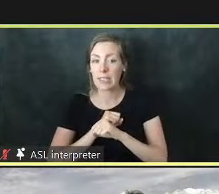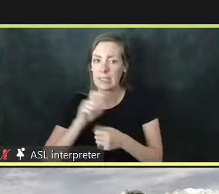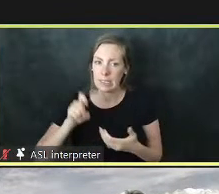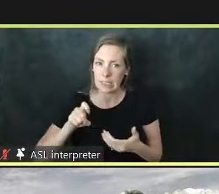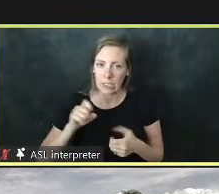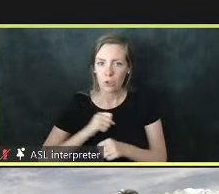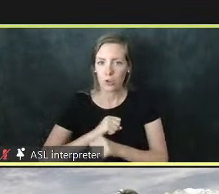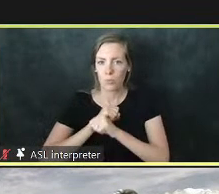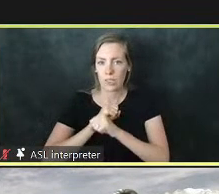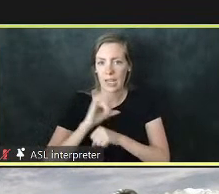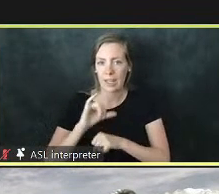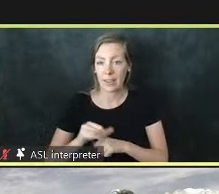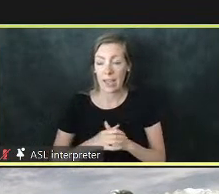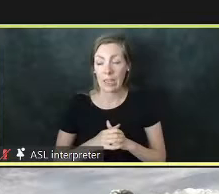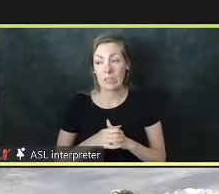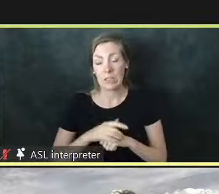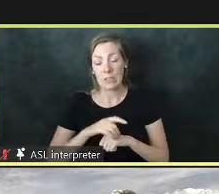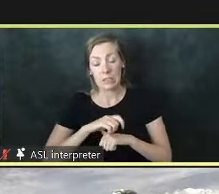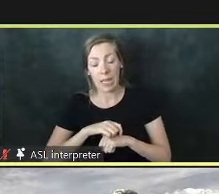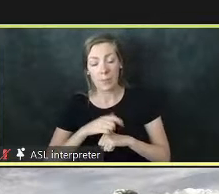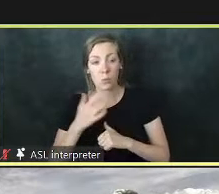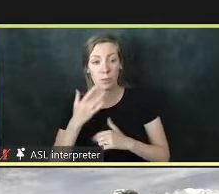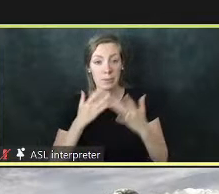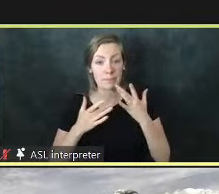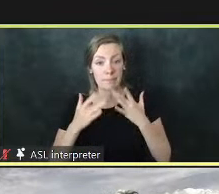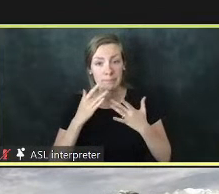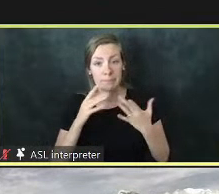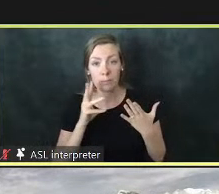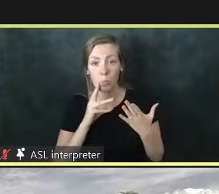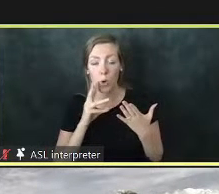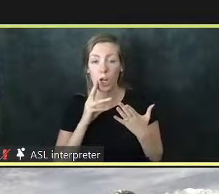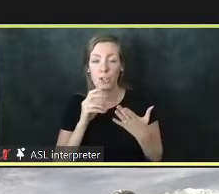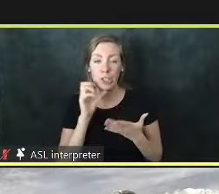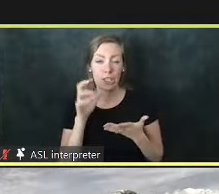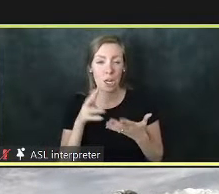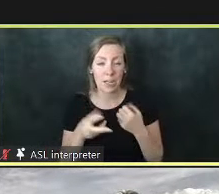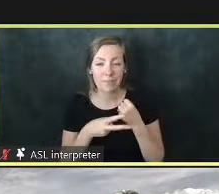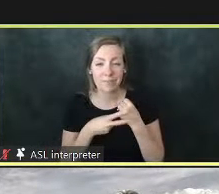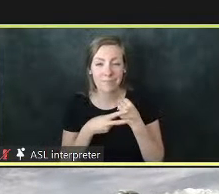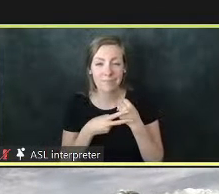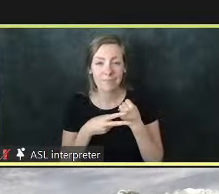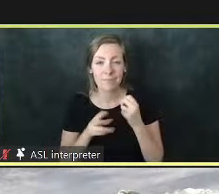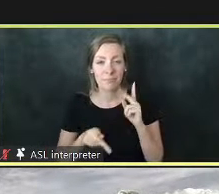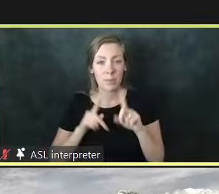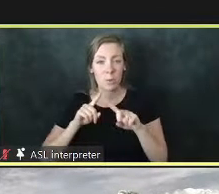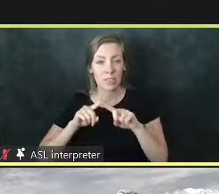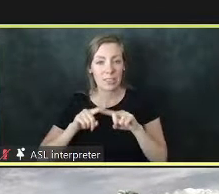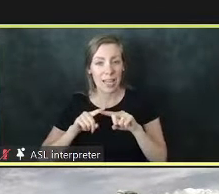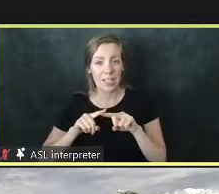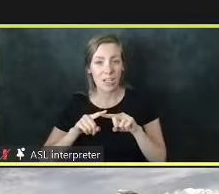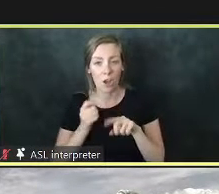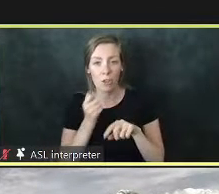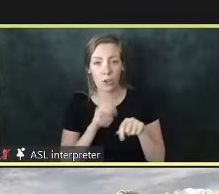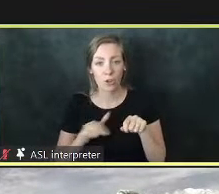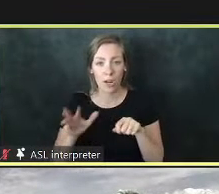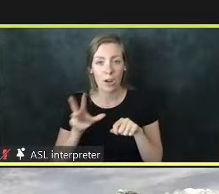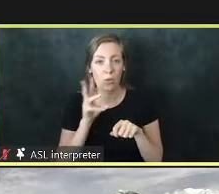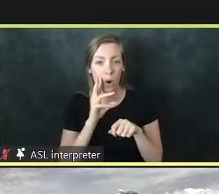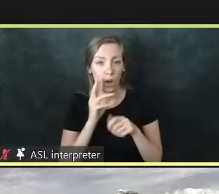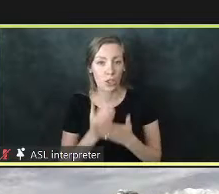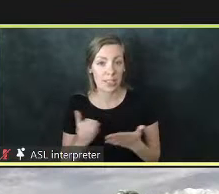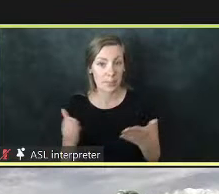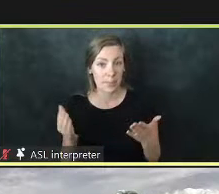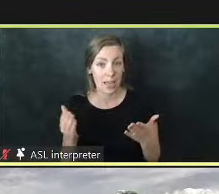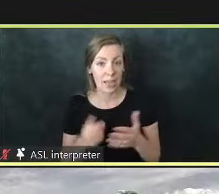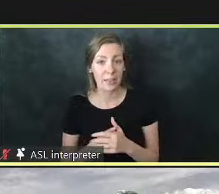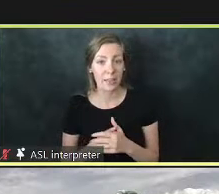in agua times of terrenal. drought when surface water Y supplies are low. cuando hay Folks tend to una rely sequía y los on their niveles de agua groundwater están supplies, and bajos, so as